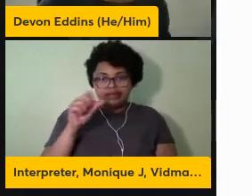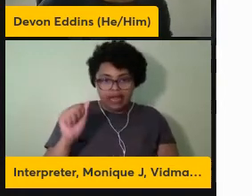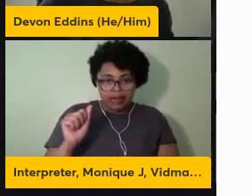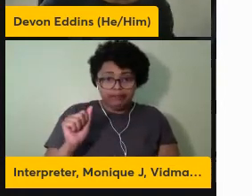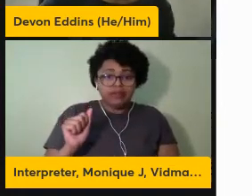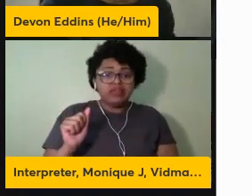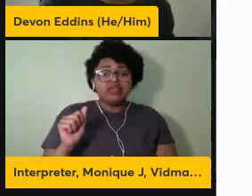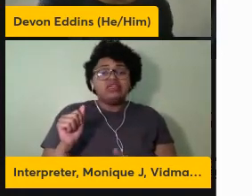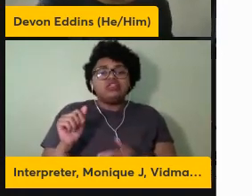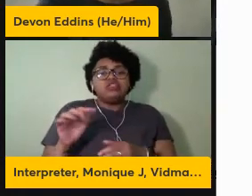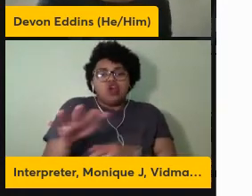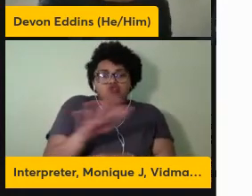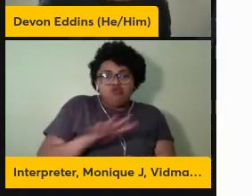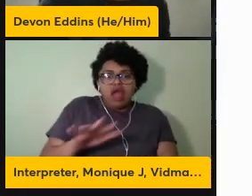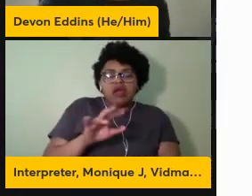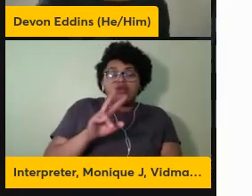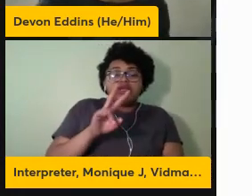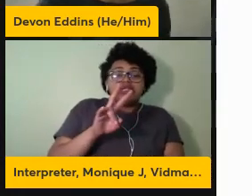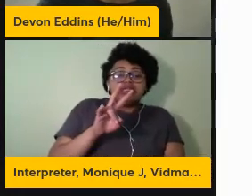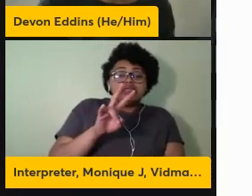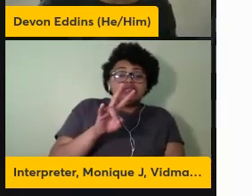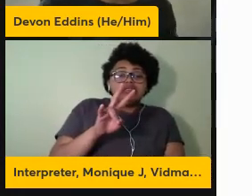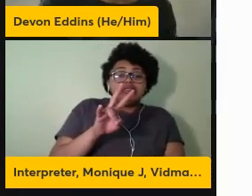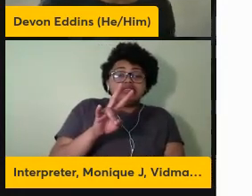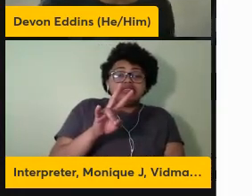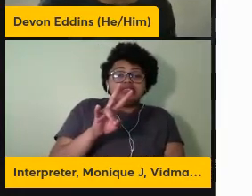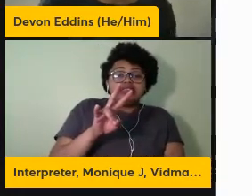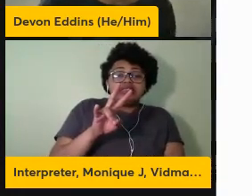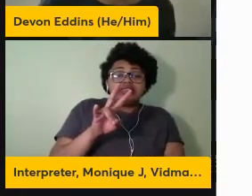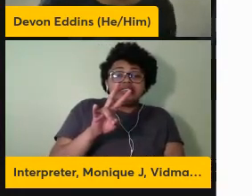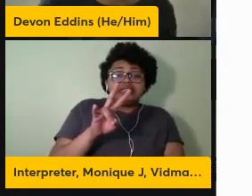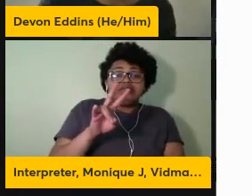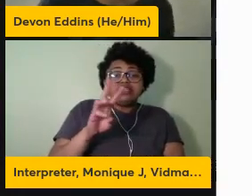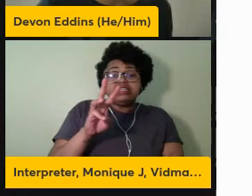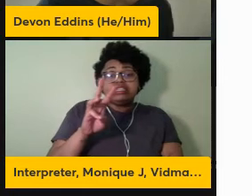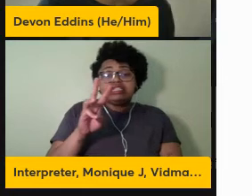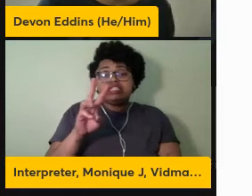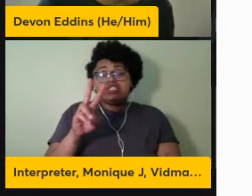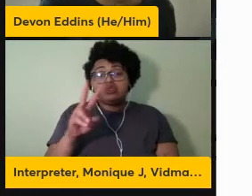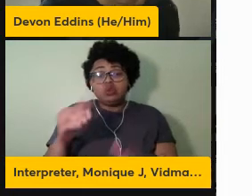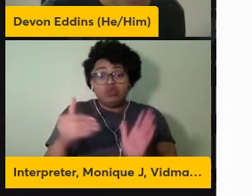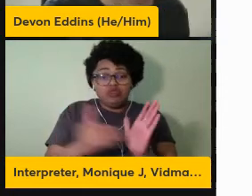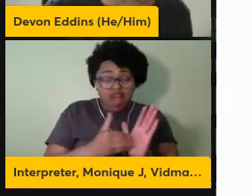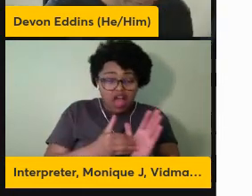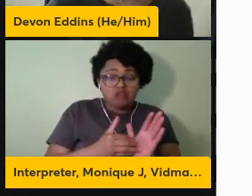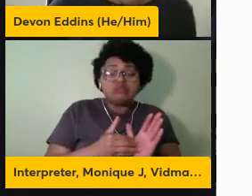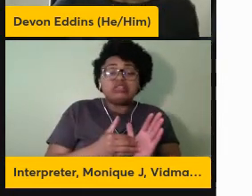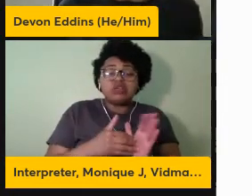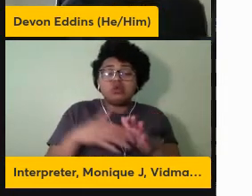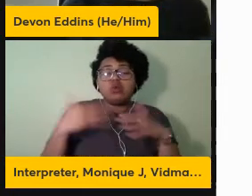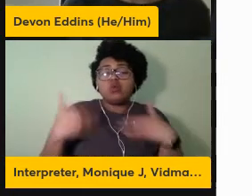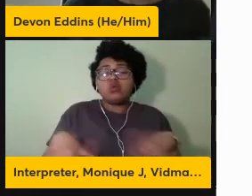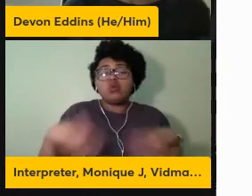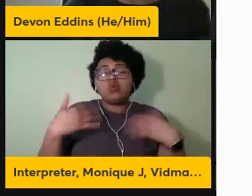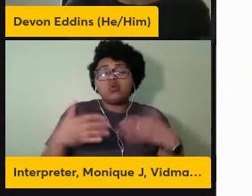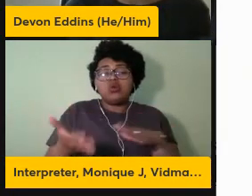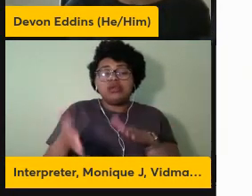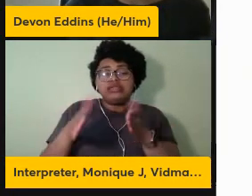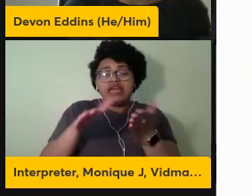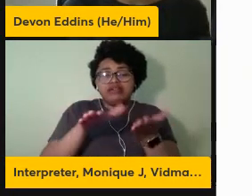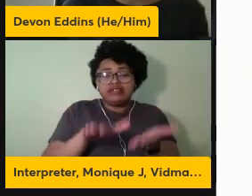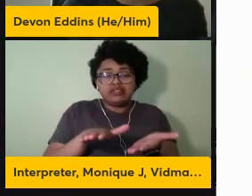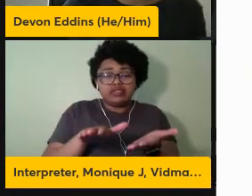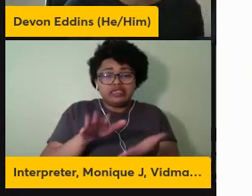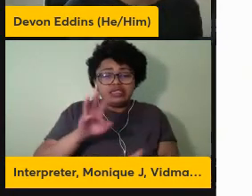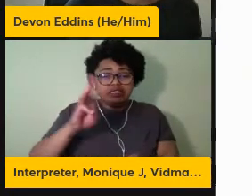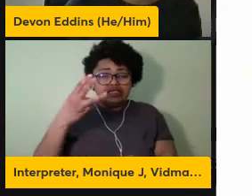762,000 deaths, which means the US accounts for almost 17% of total deaths worldwide. And here within the United